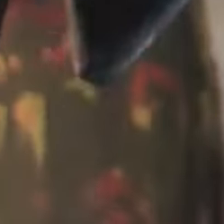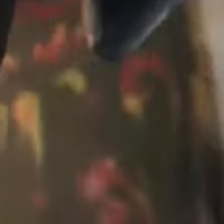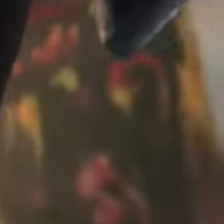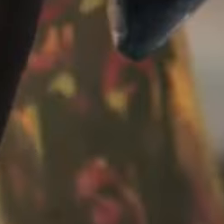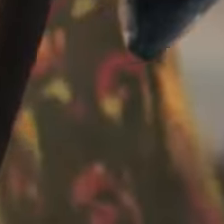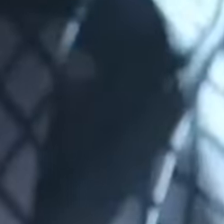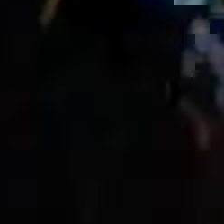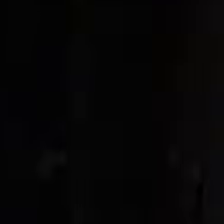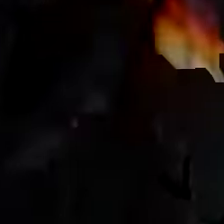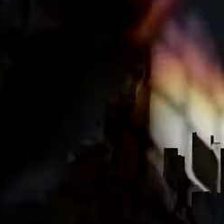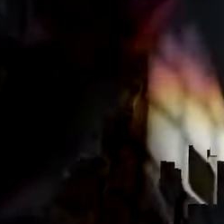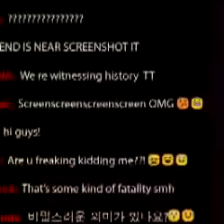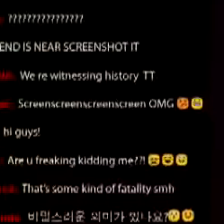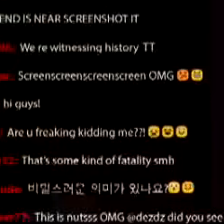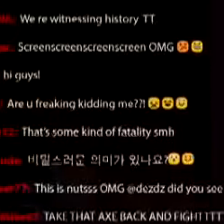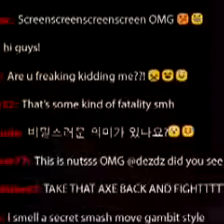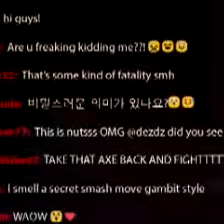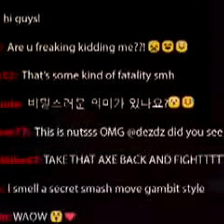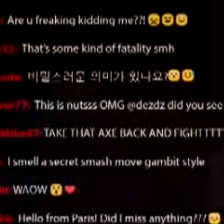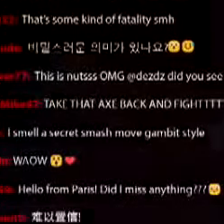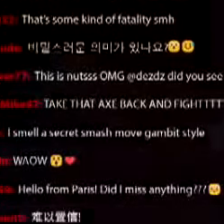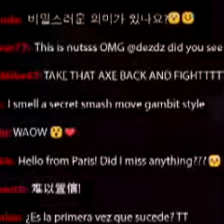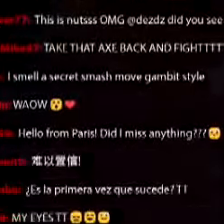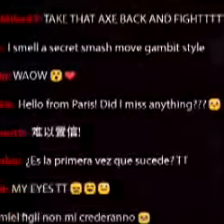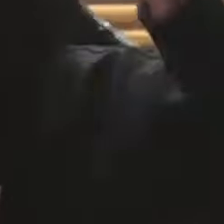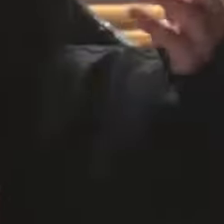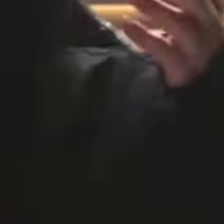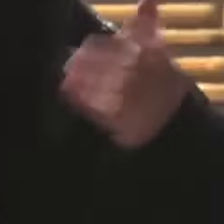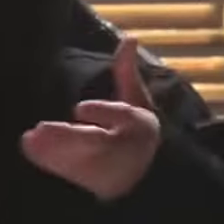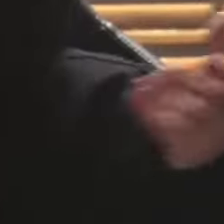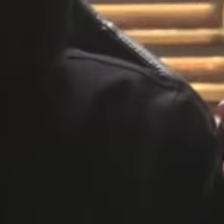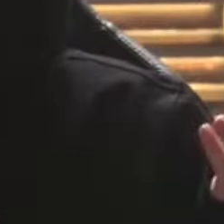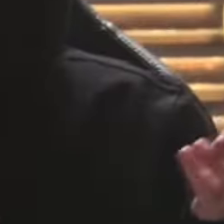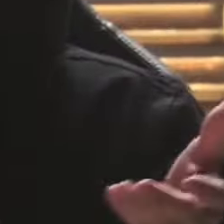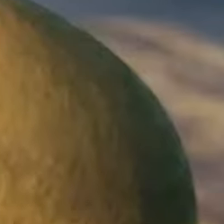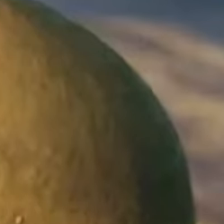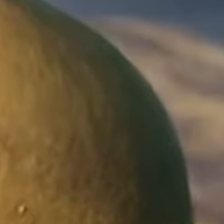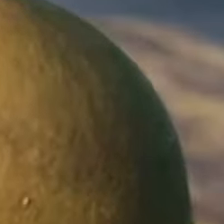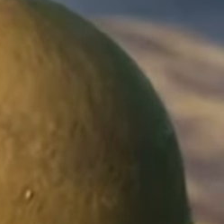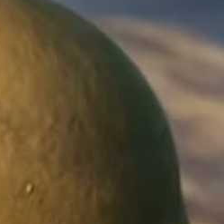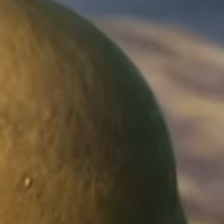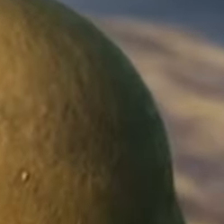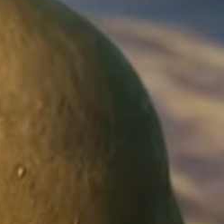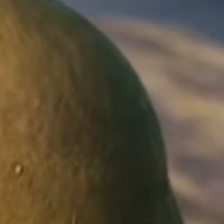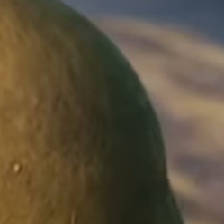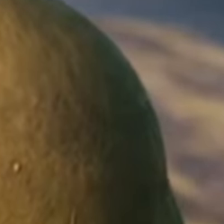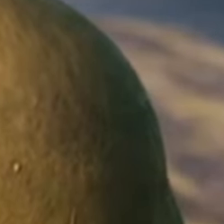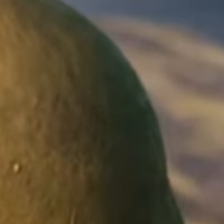You've seen this? That's where he's down the weapons.